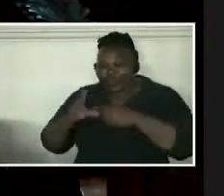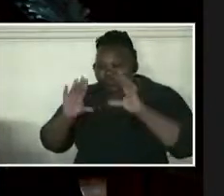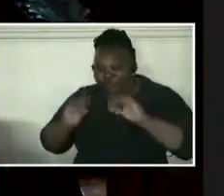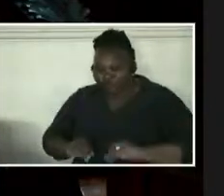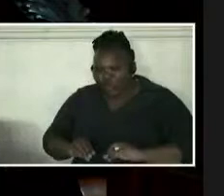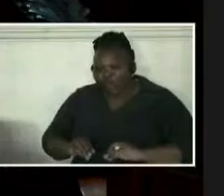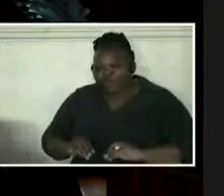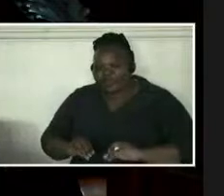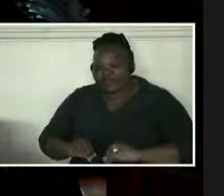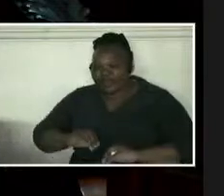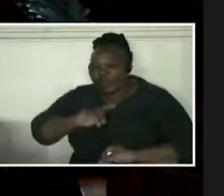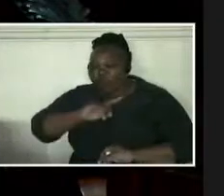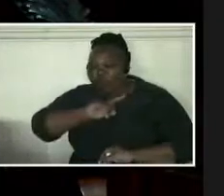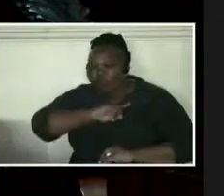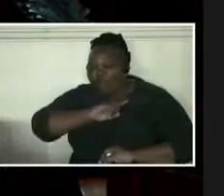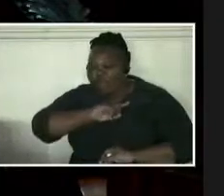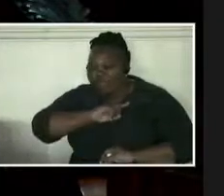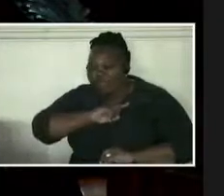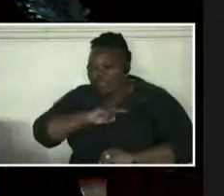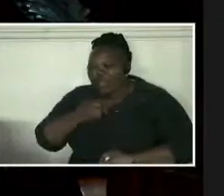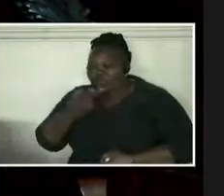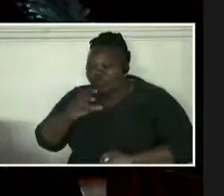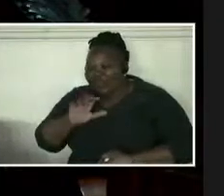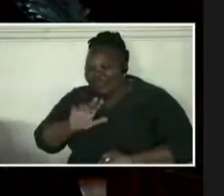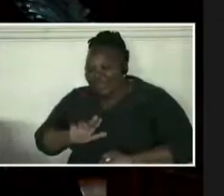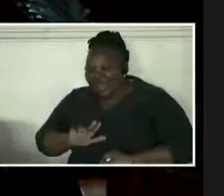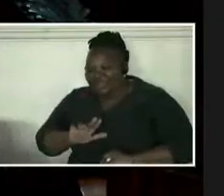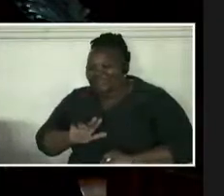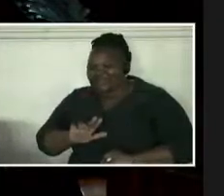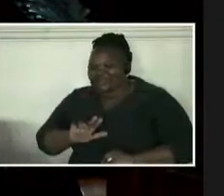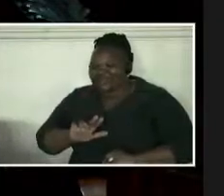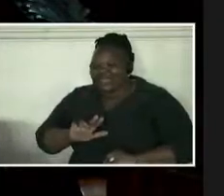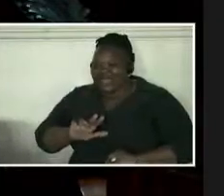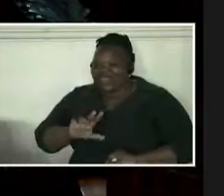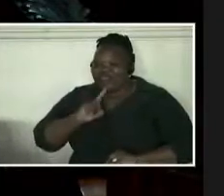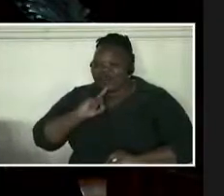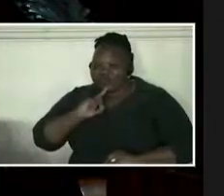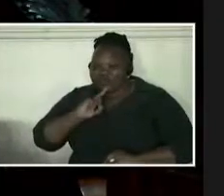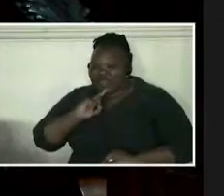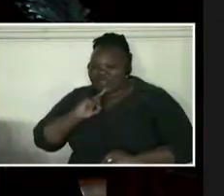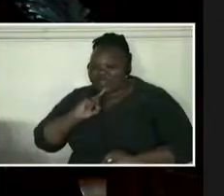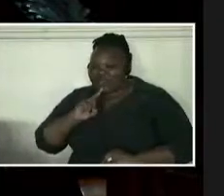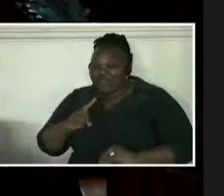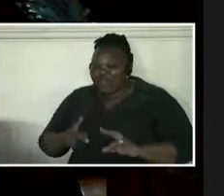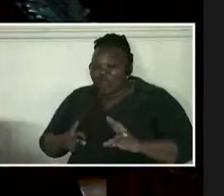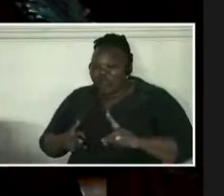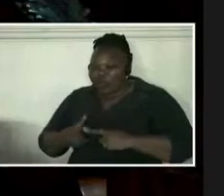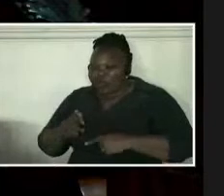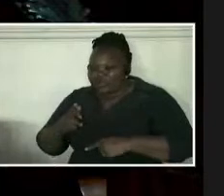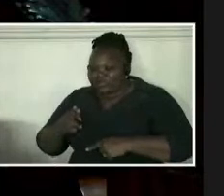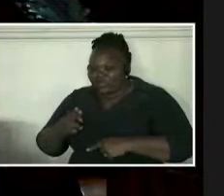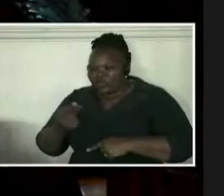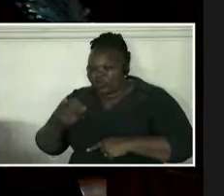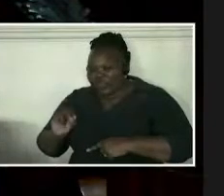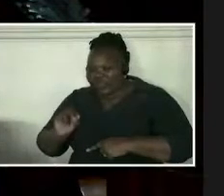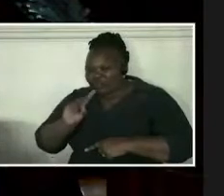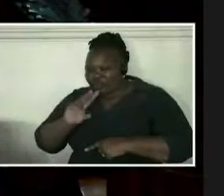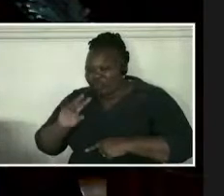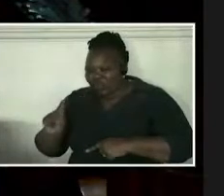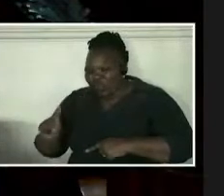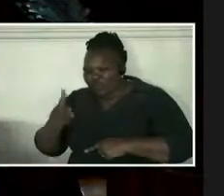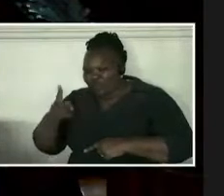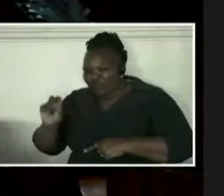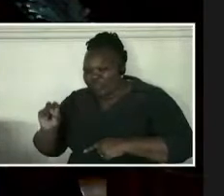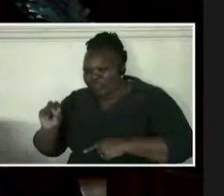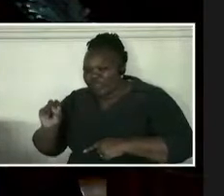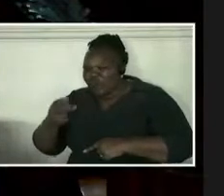halt as a result of this only 29 830 patients could be circumcised during the 20 20 20 21 financial